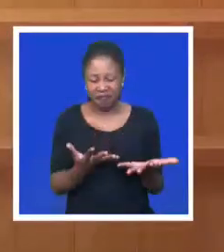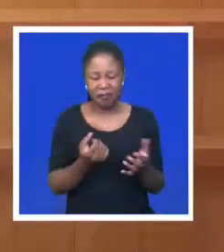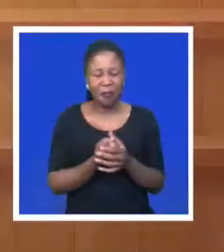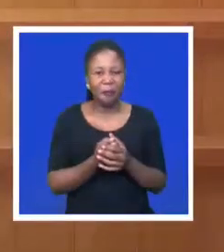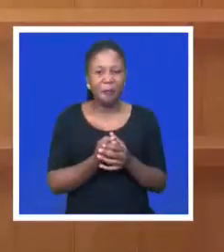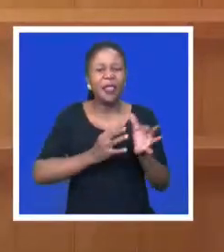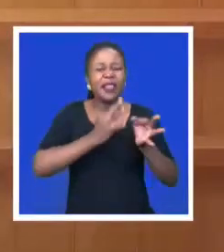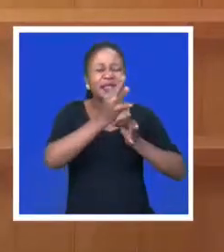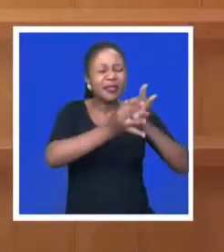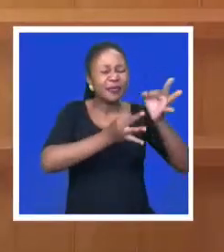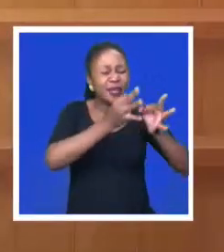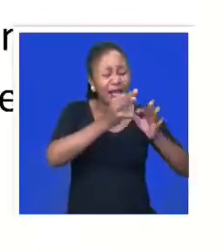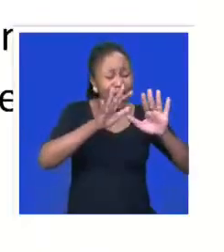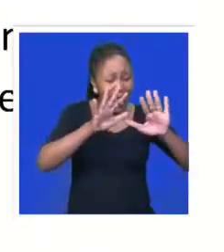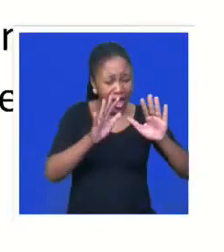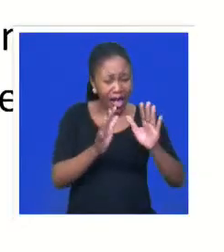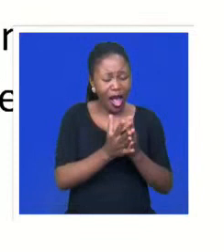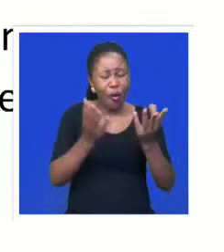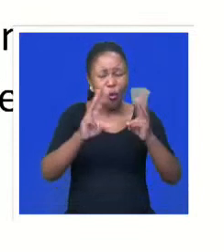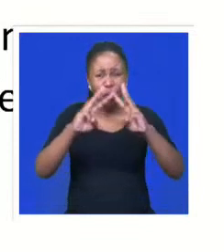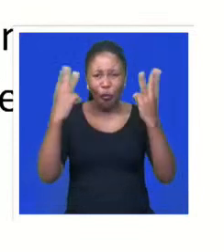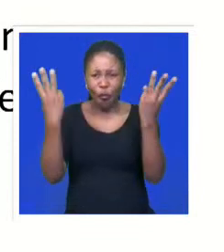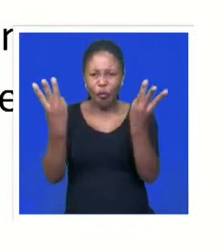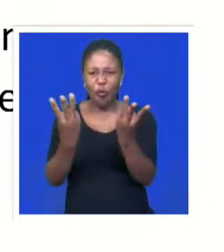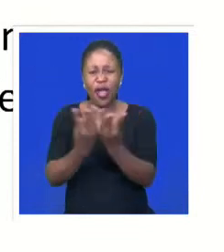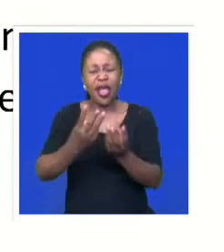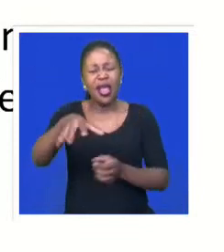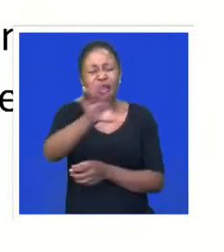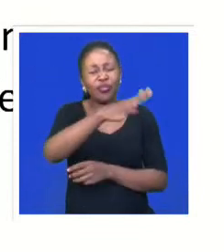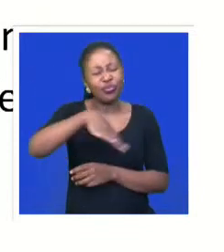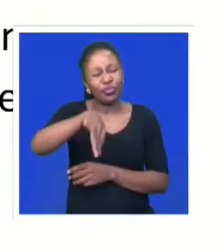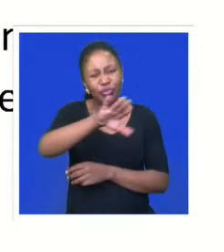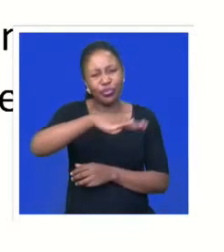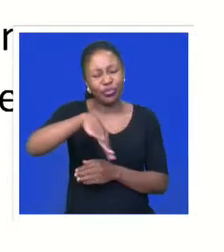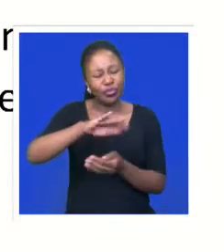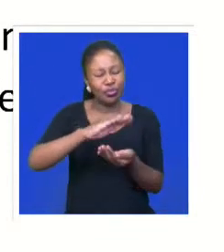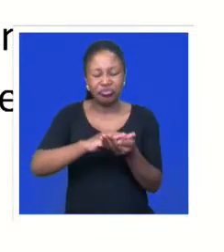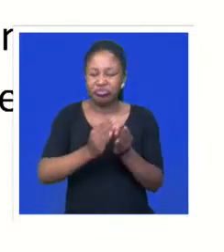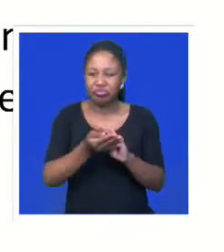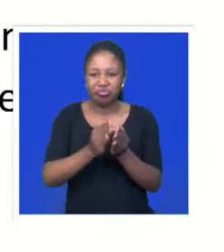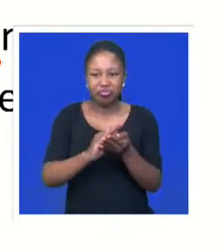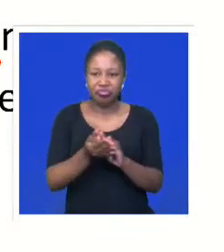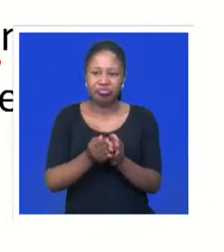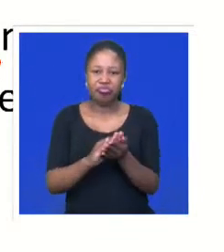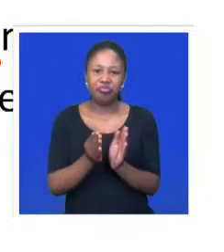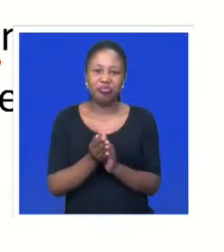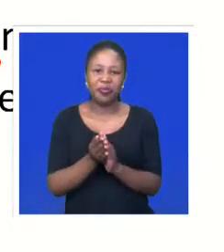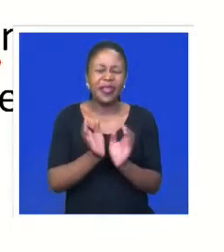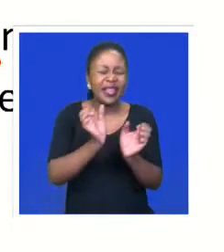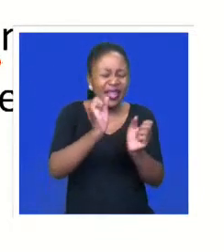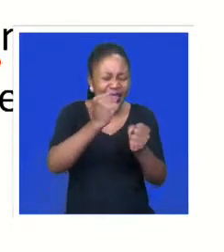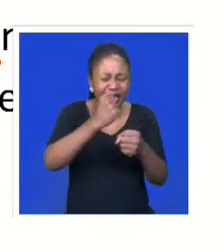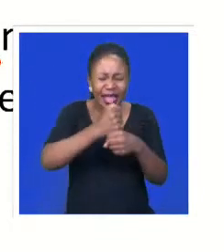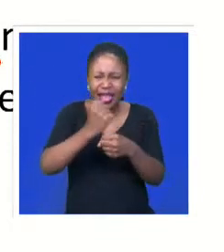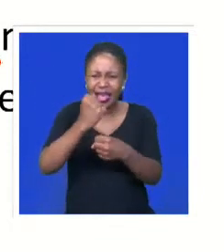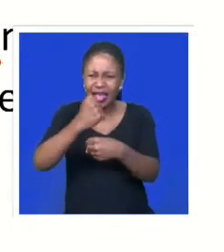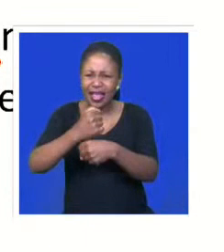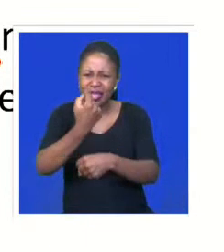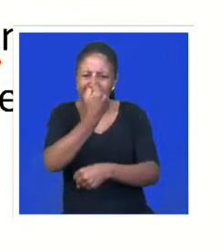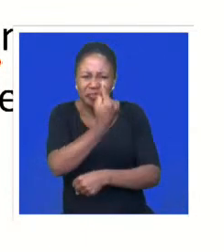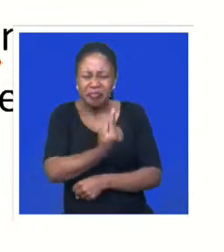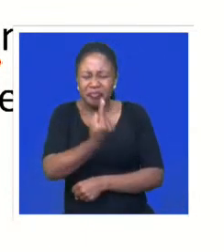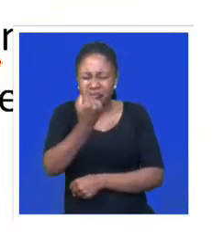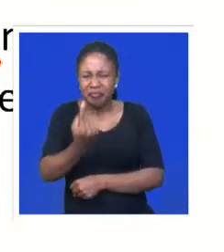created. Objective number 3, you have to state what was created in each day of creation.